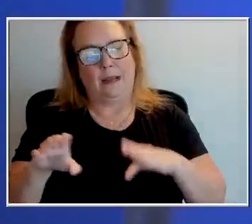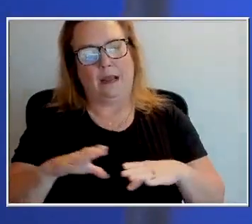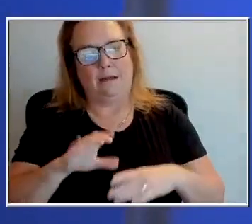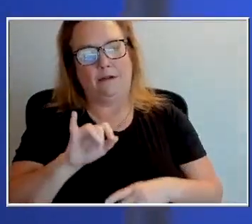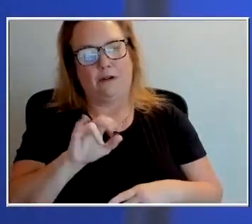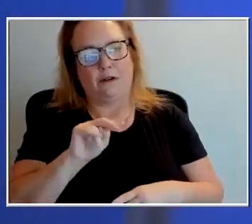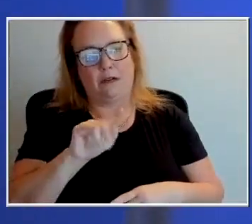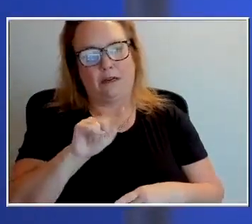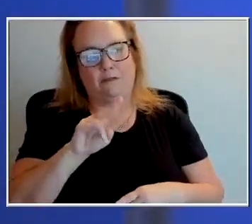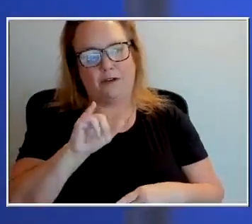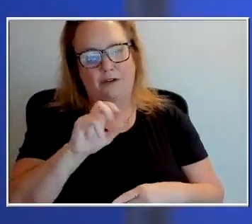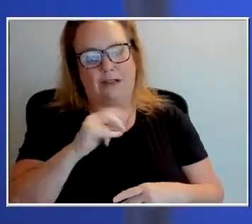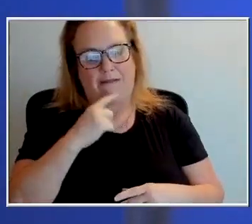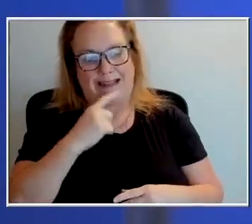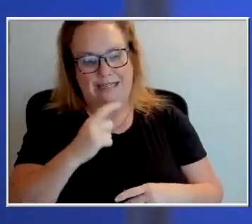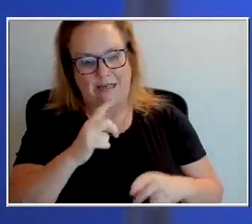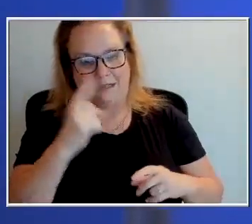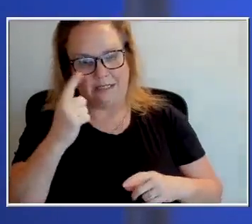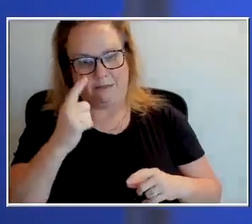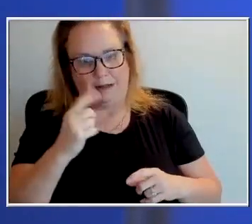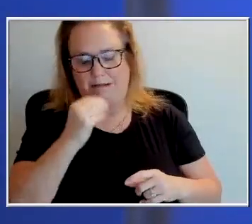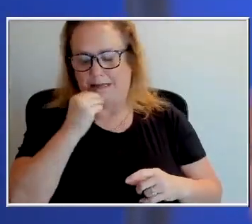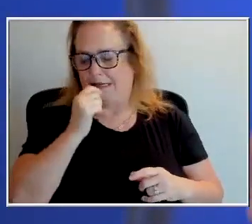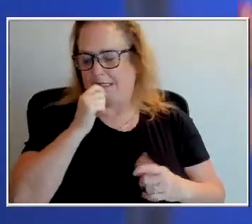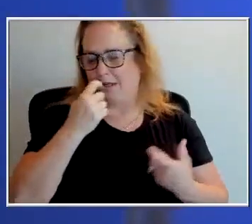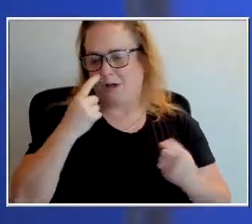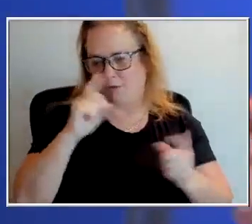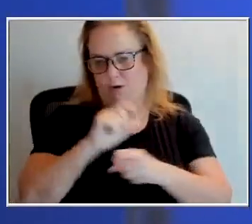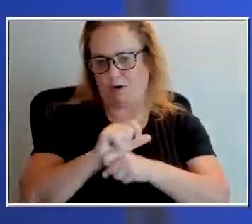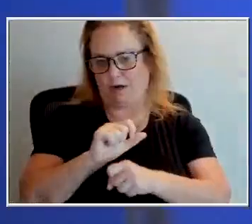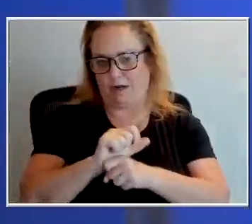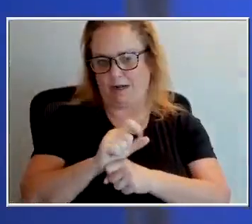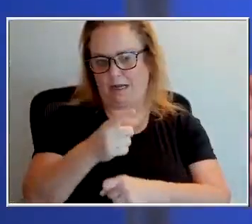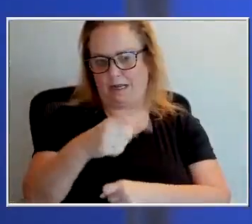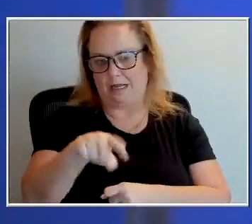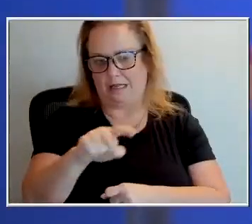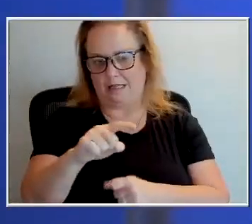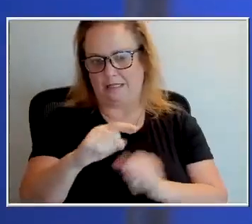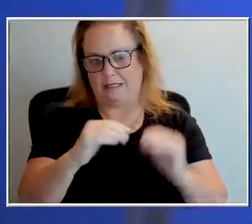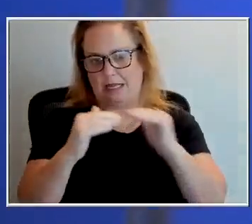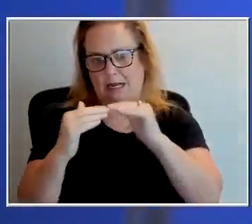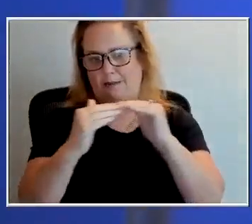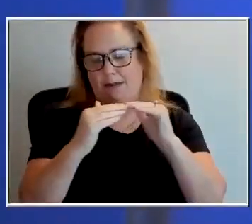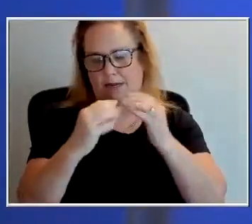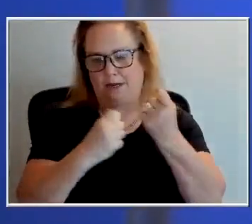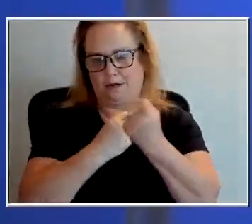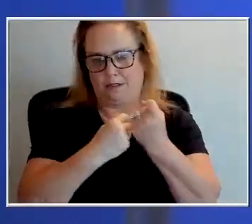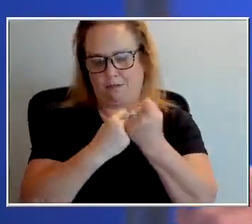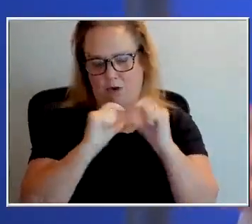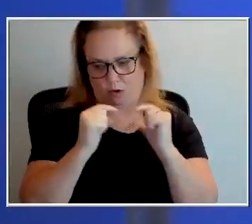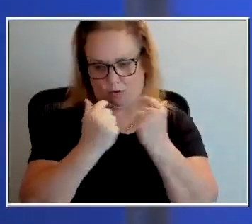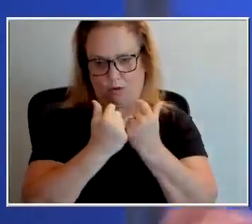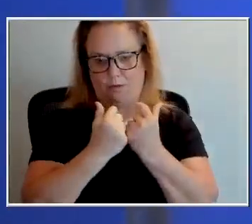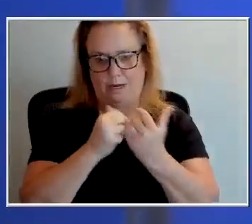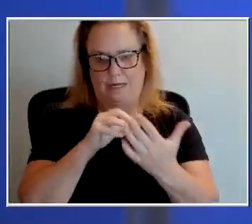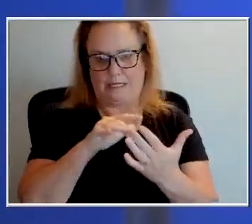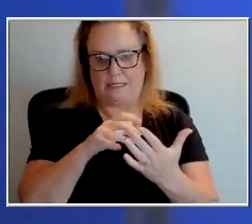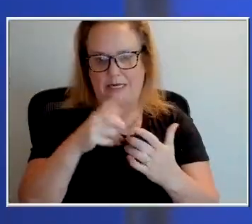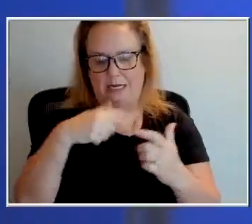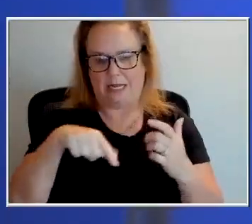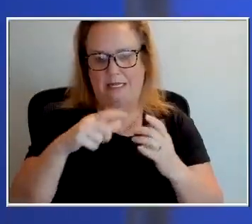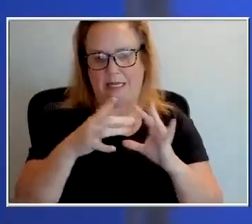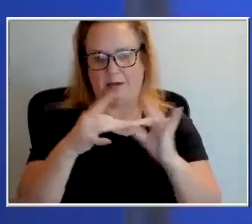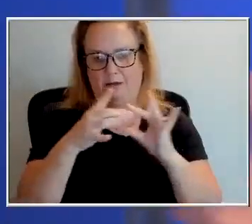tell someone what to eat, that's not going to work. But these guys had a peer support group that we built within the study, and they would say what fruits